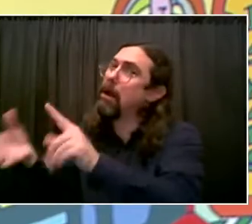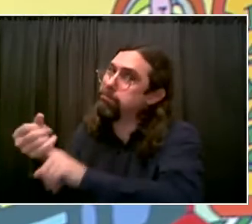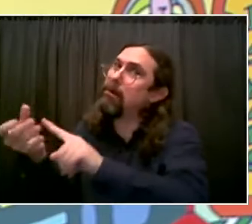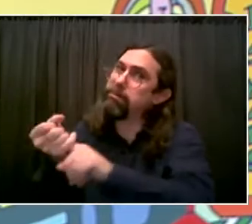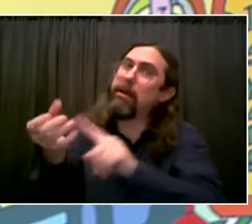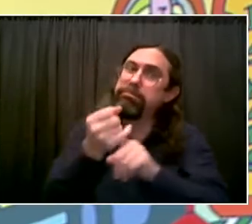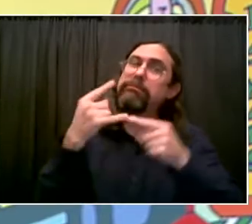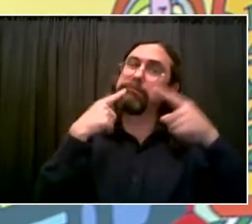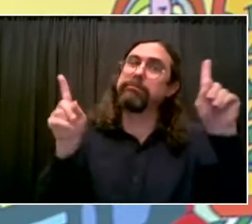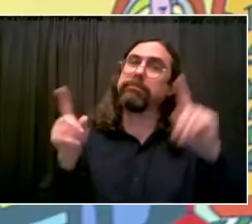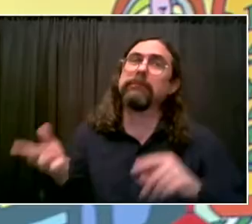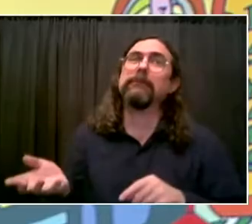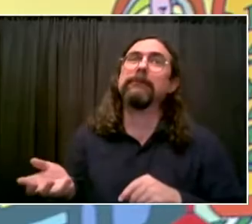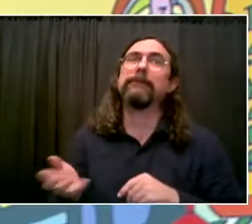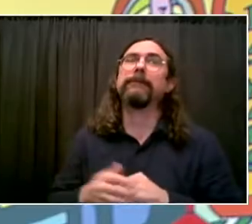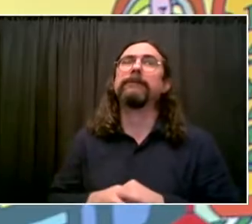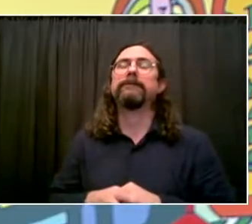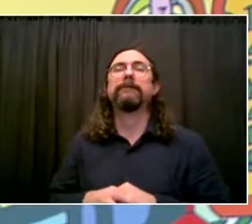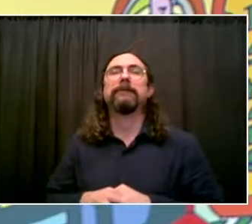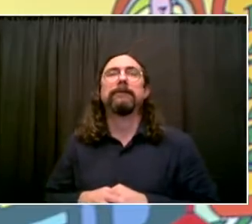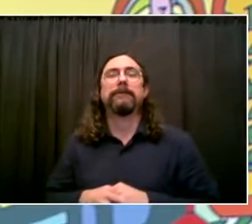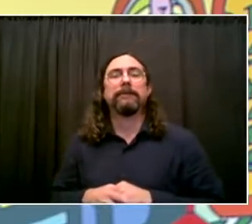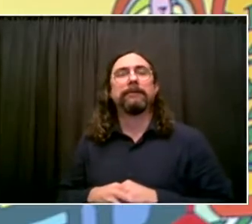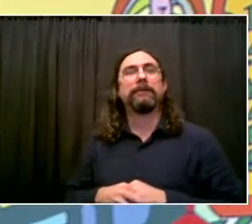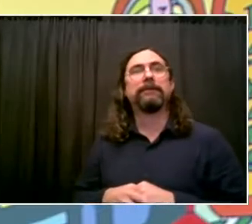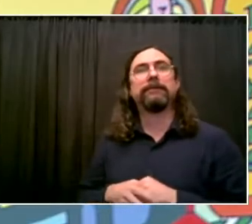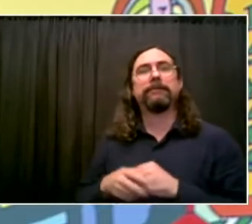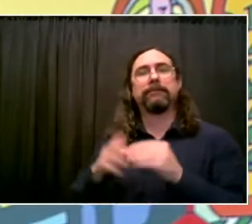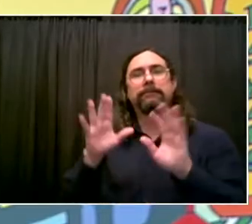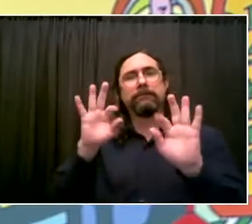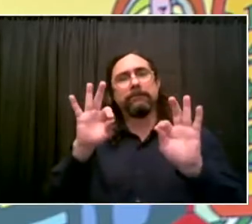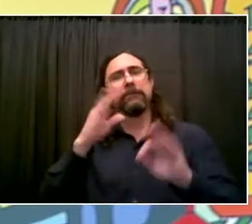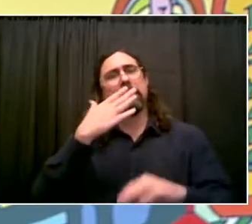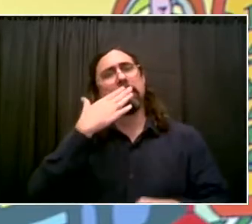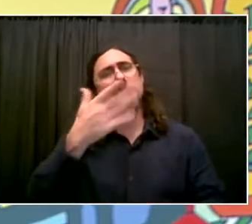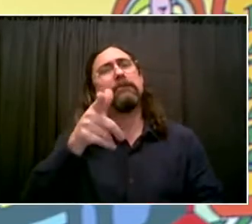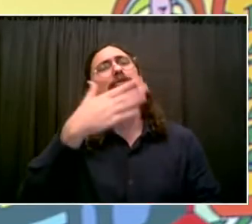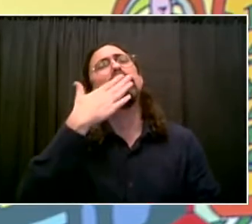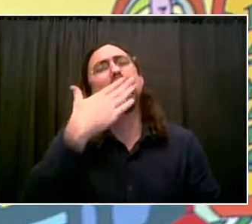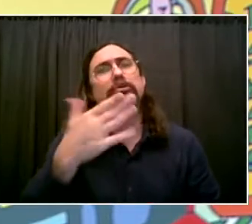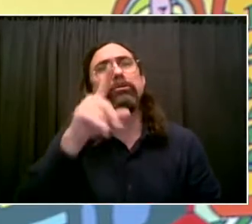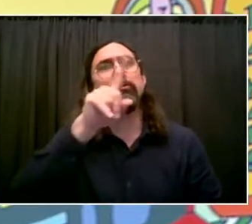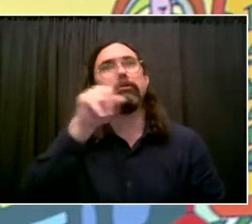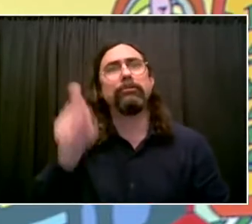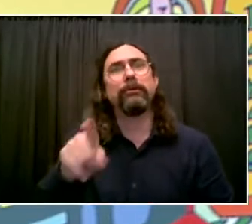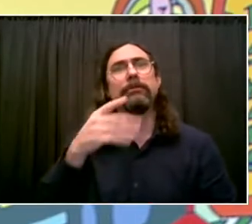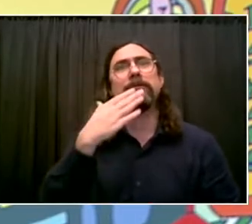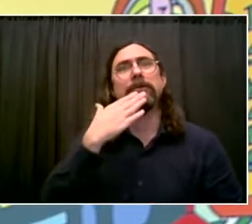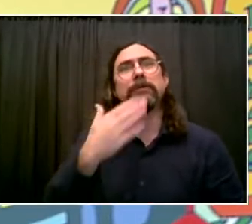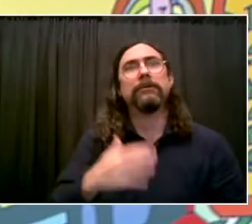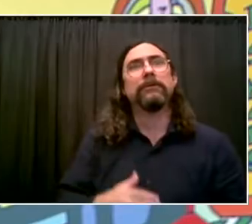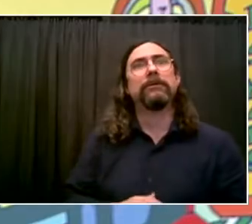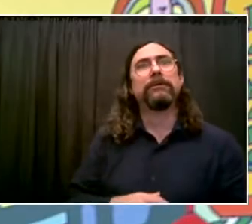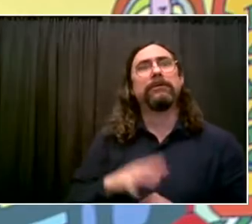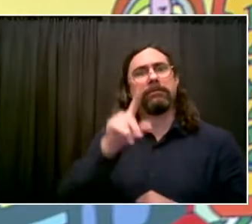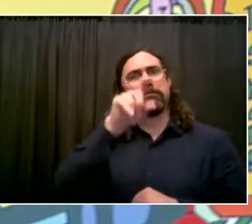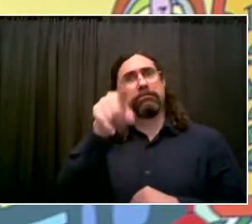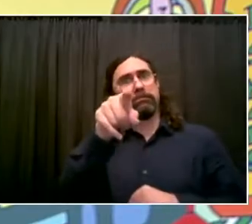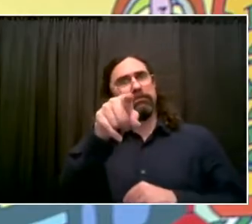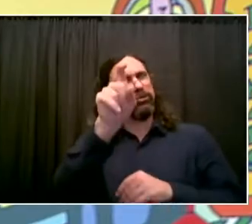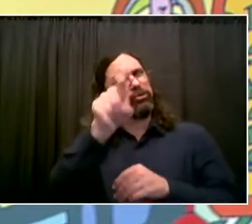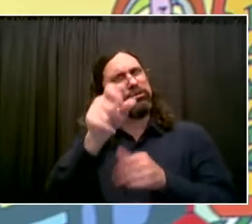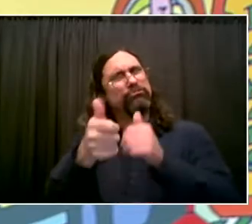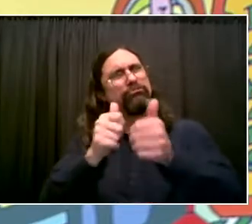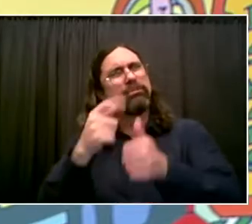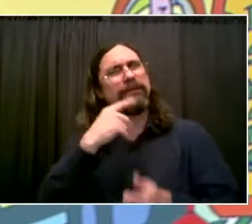You're saying it, in my view, exactly the right way. Yes, the unit was responsible for a lot of gun arrests and officers who